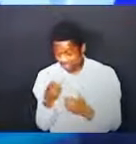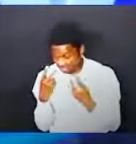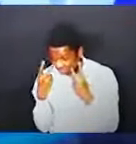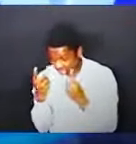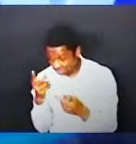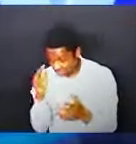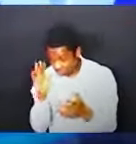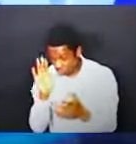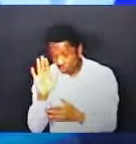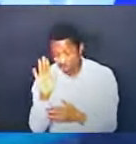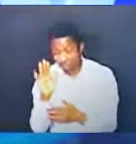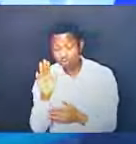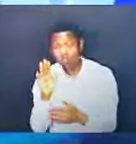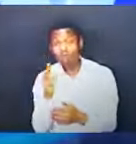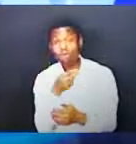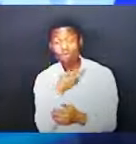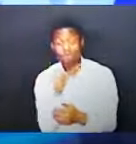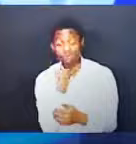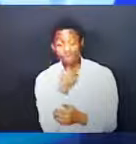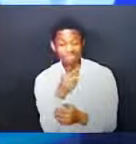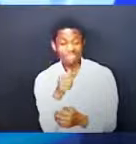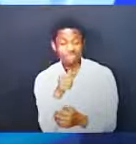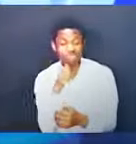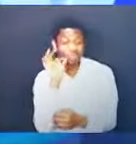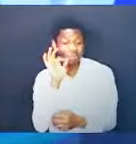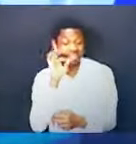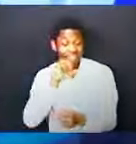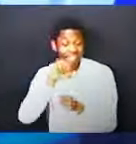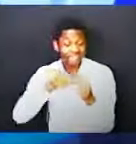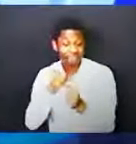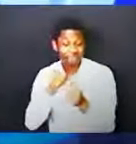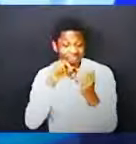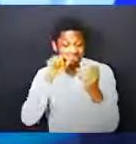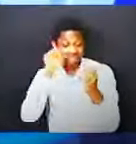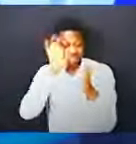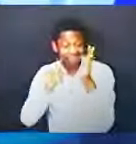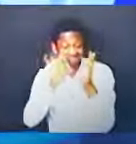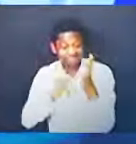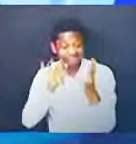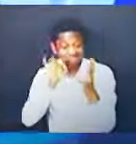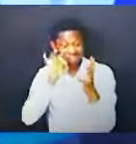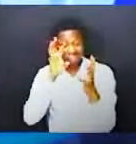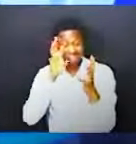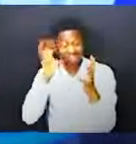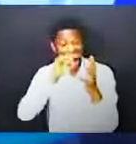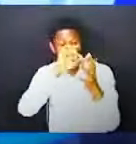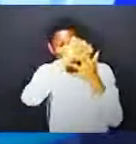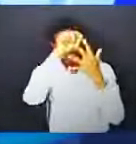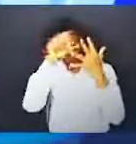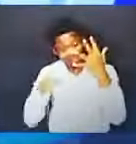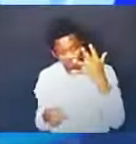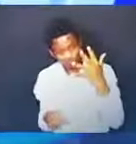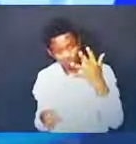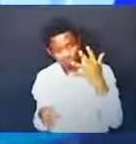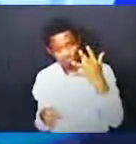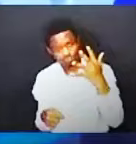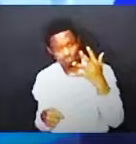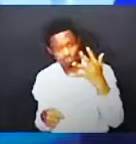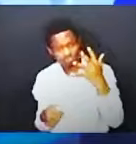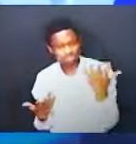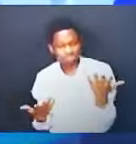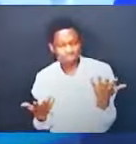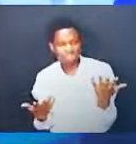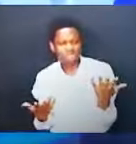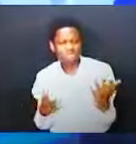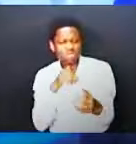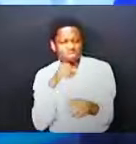certain people, when you bring new team, they don't talk about it. All they know is breakthrough. Jesus has broken through for